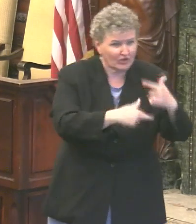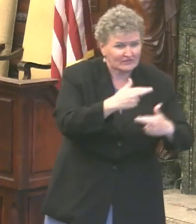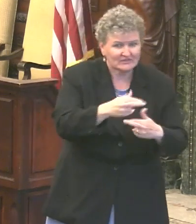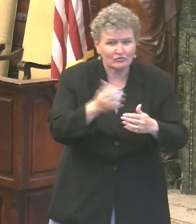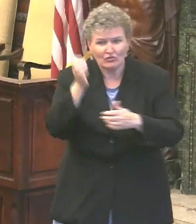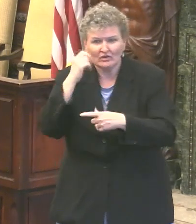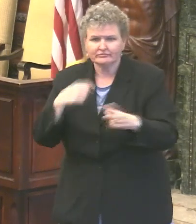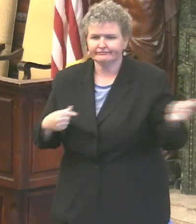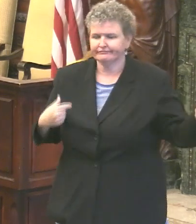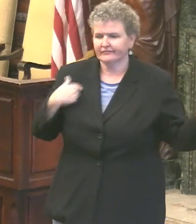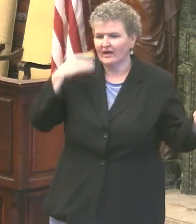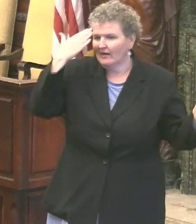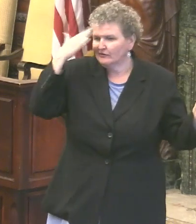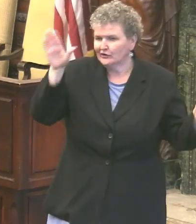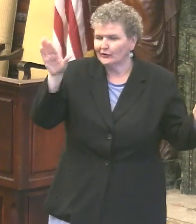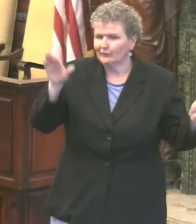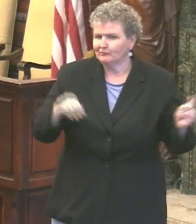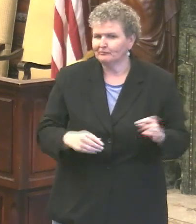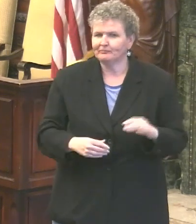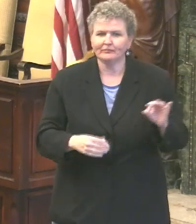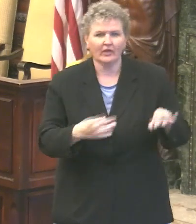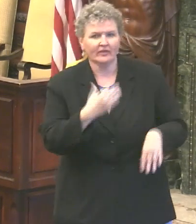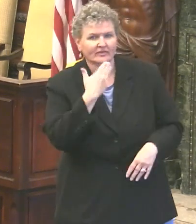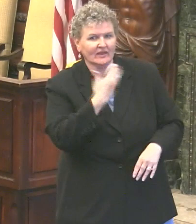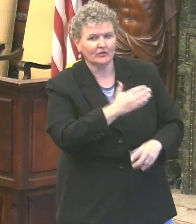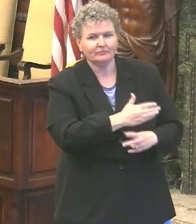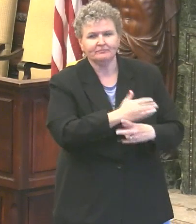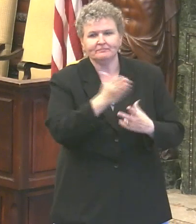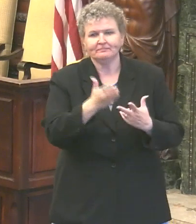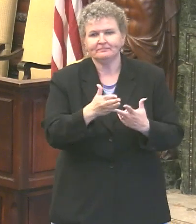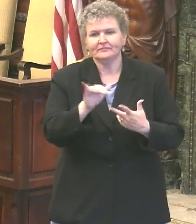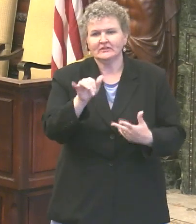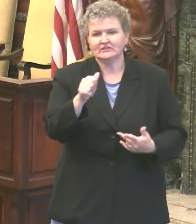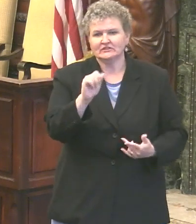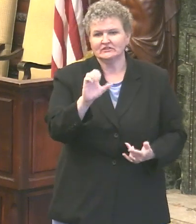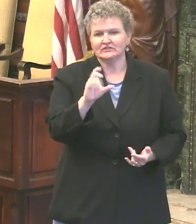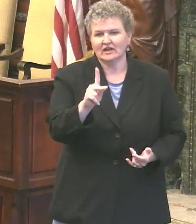thank you, Julie. And we will go now to Jack Thompson of Metro.